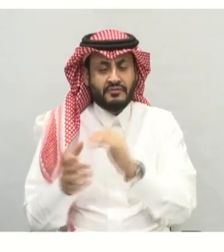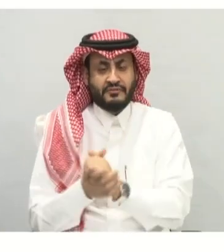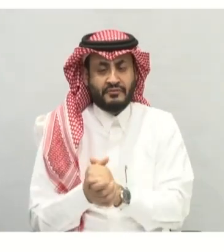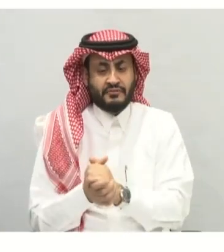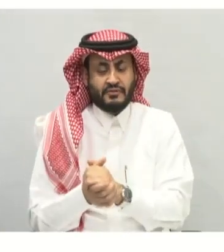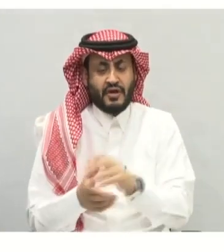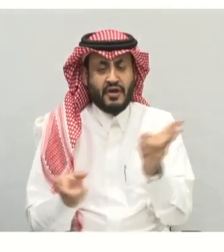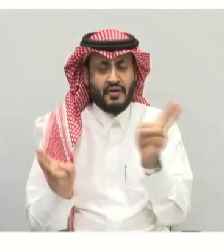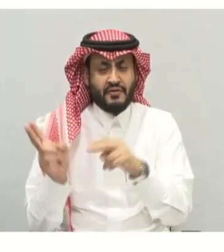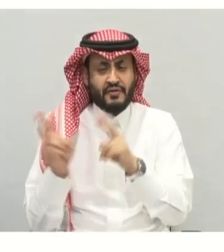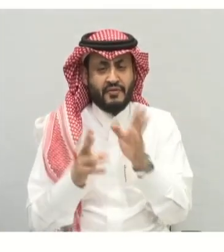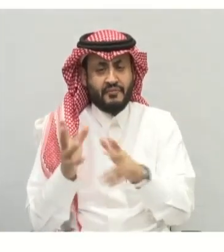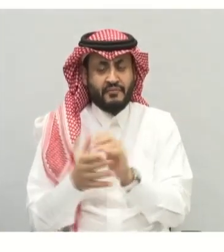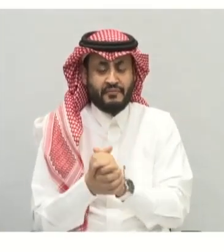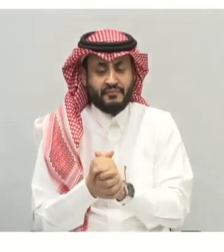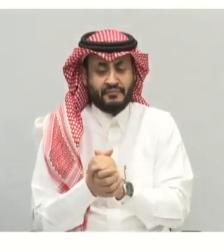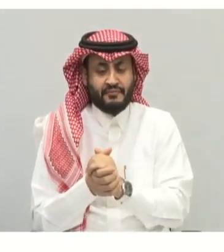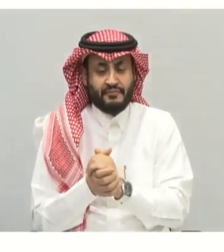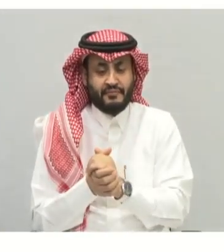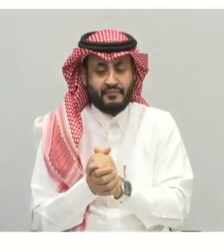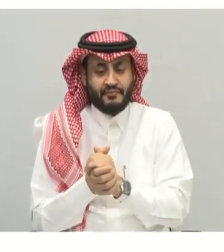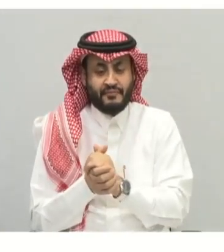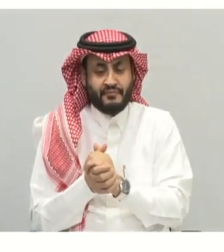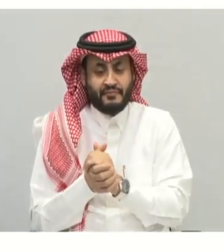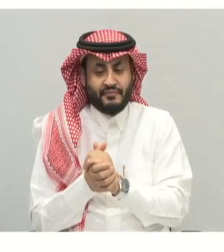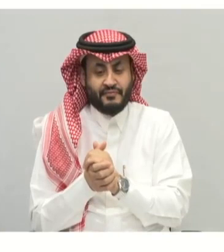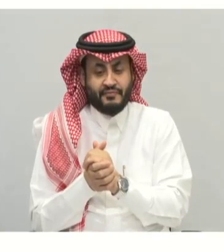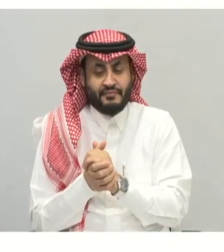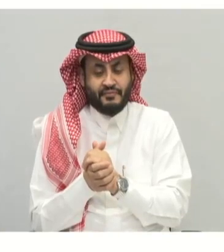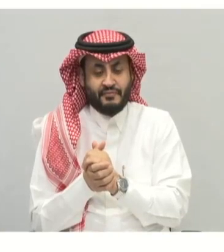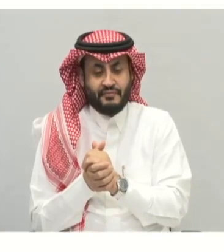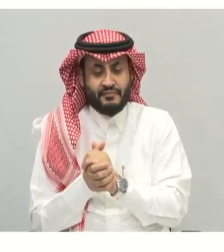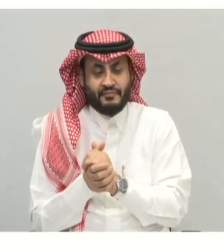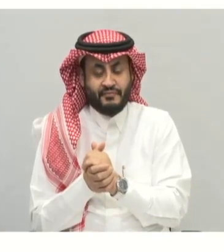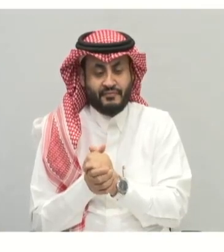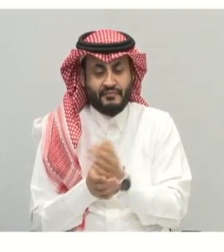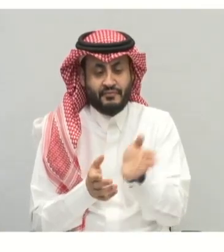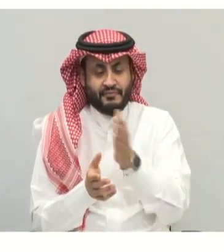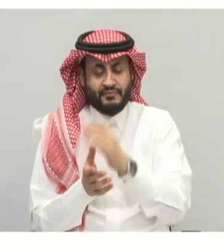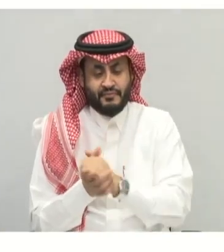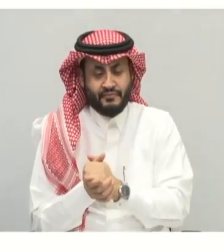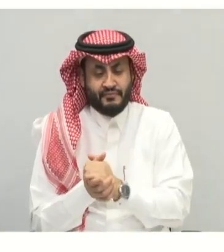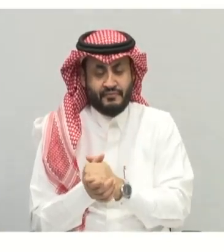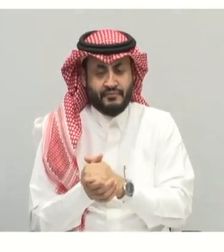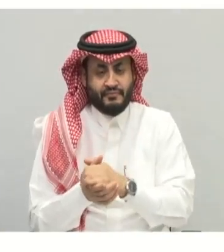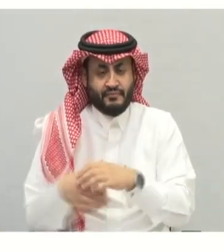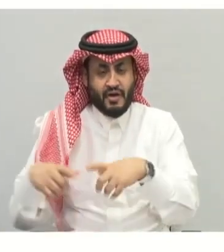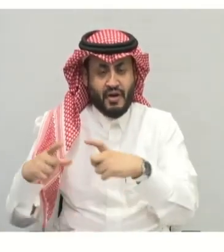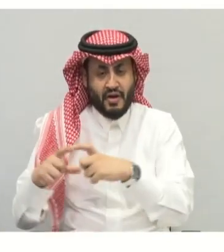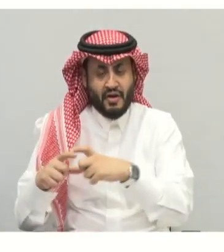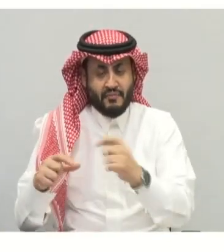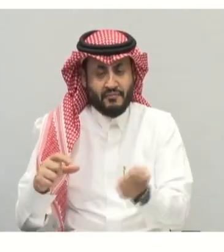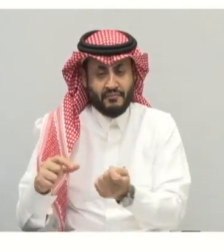and we discuss each one of them and what does each one of them mean after this in the writing